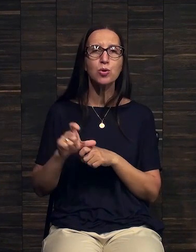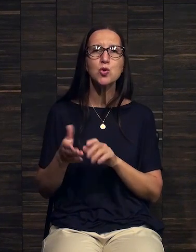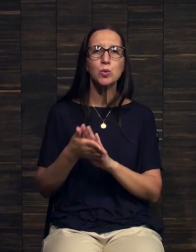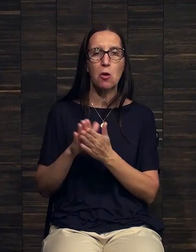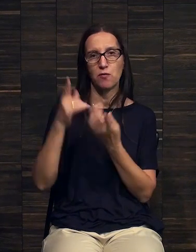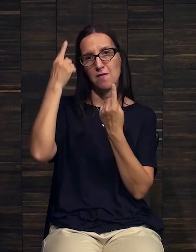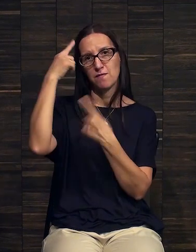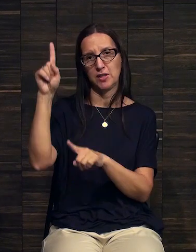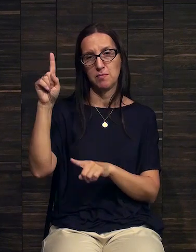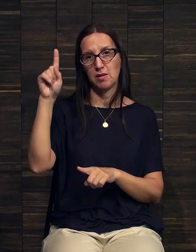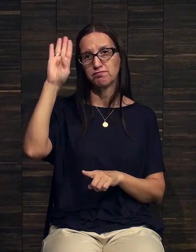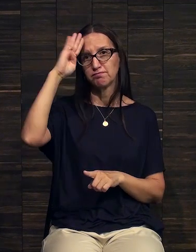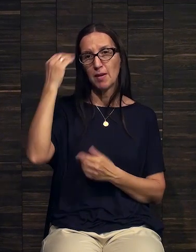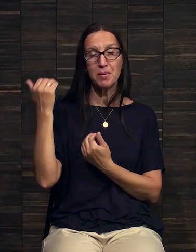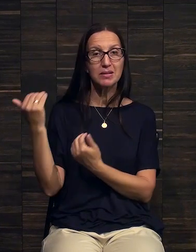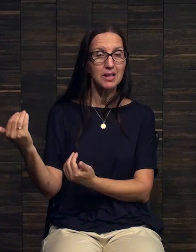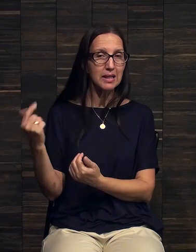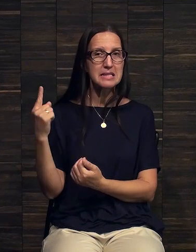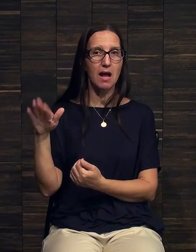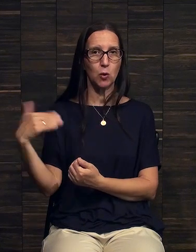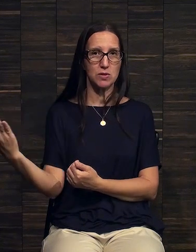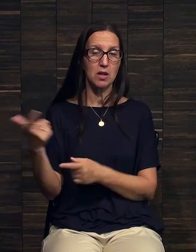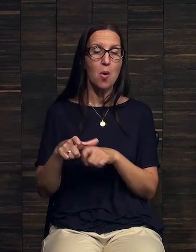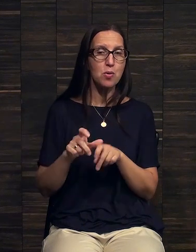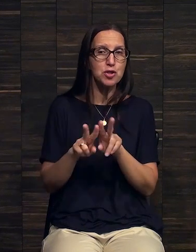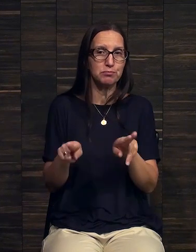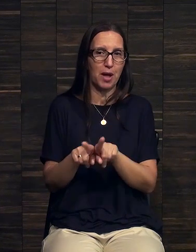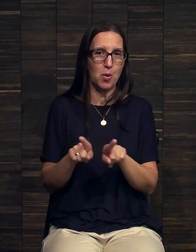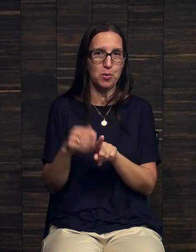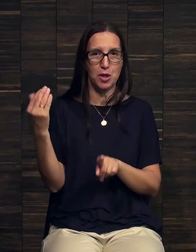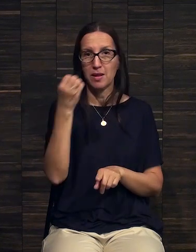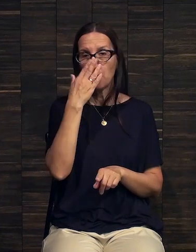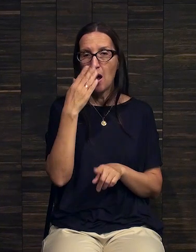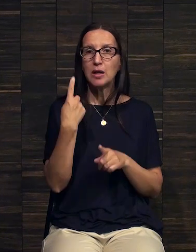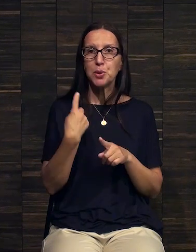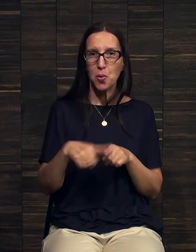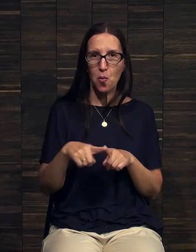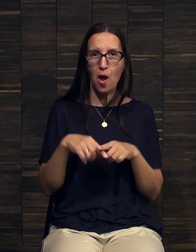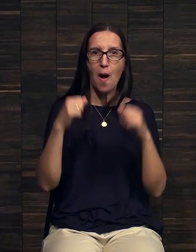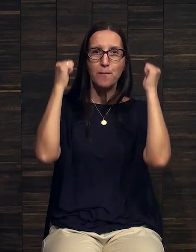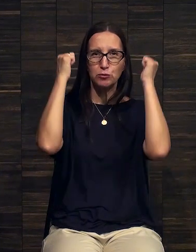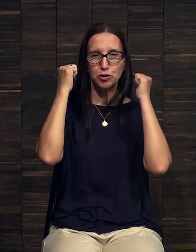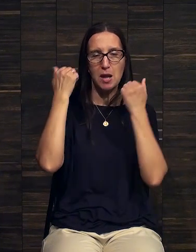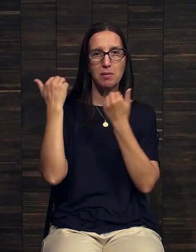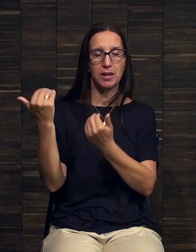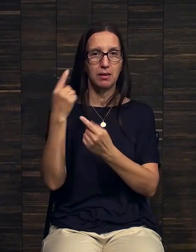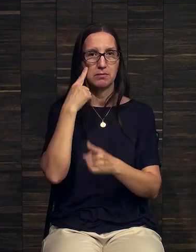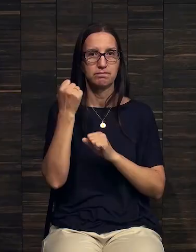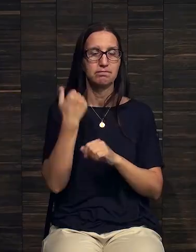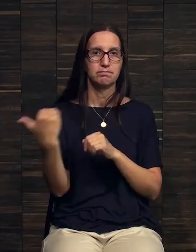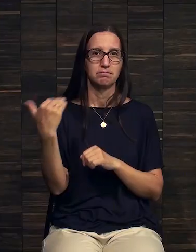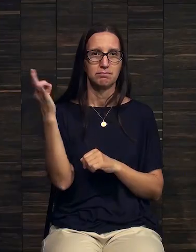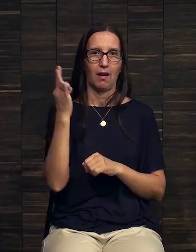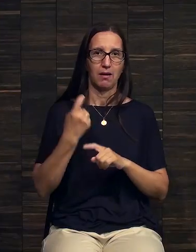two popular characters. These are fictitious enemies. They look like